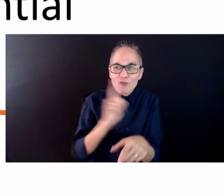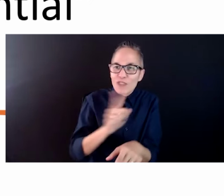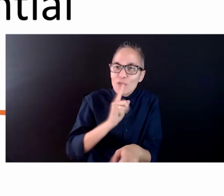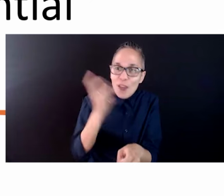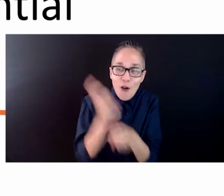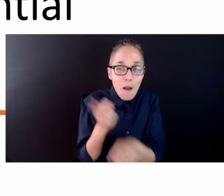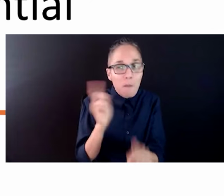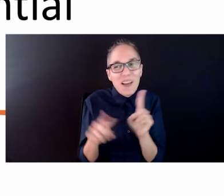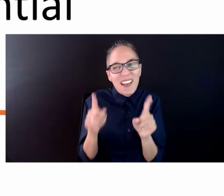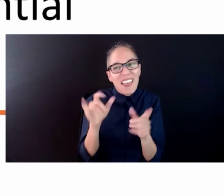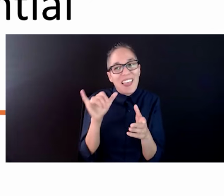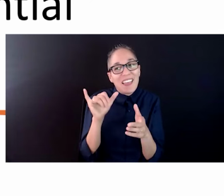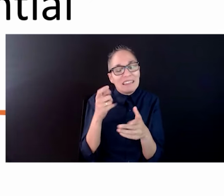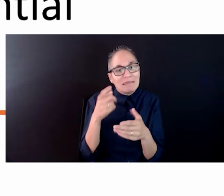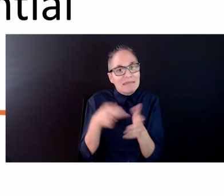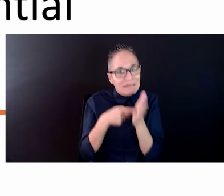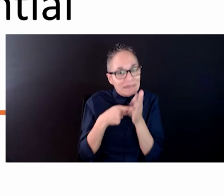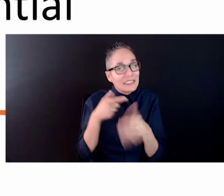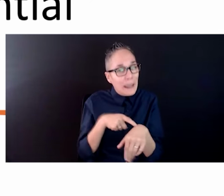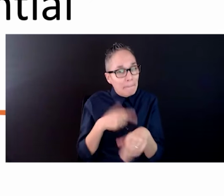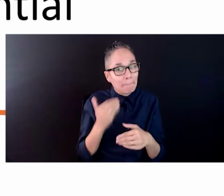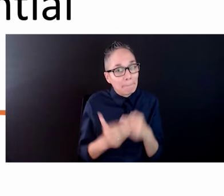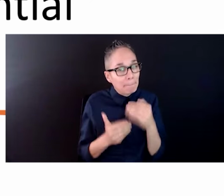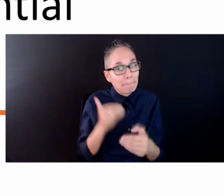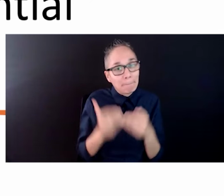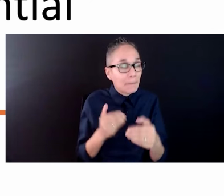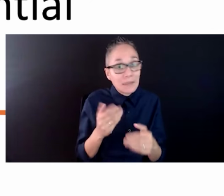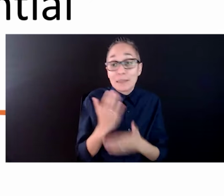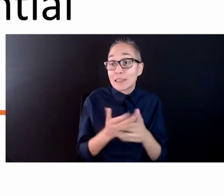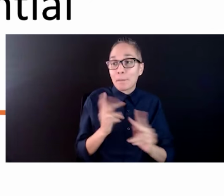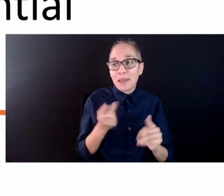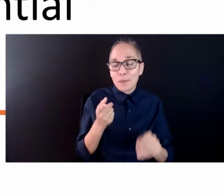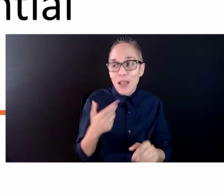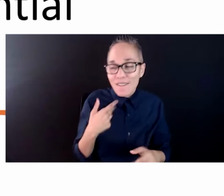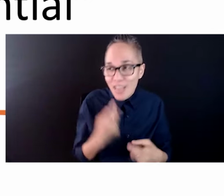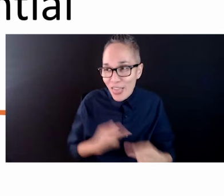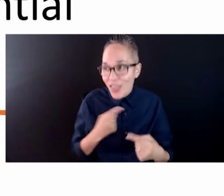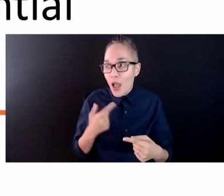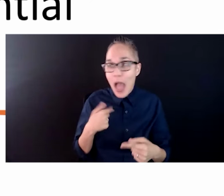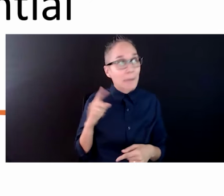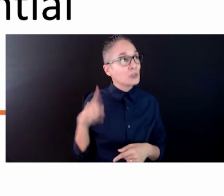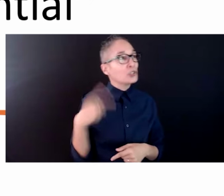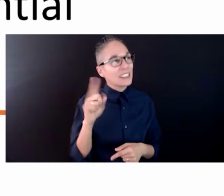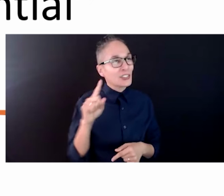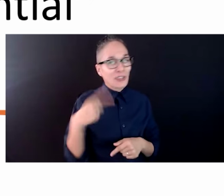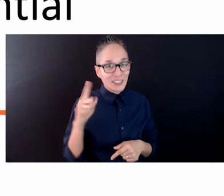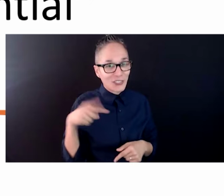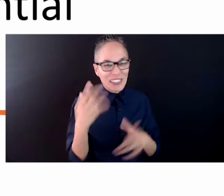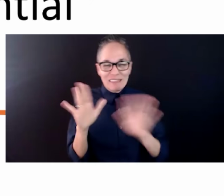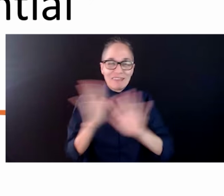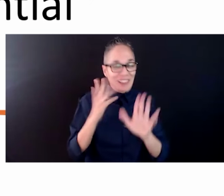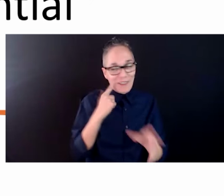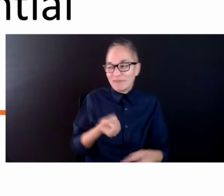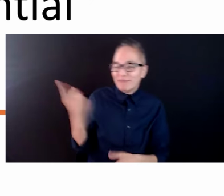hard, but it's those baby steps, because sometimes people can't just take that leap, right? And there's the I'm just again, we just can't do this, and so